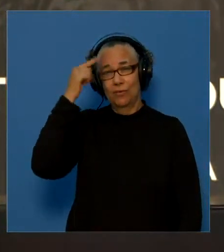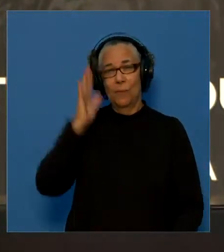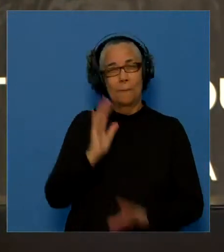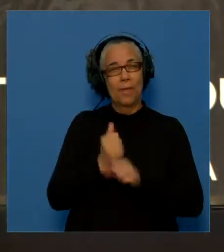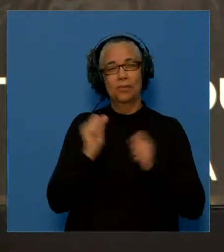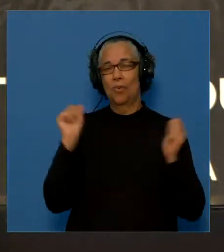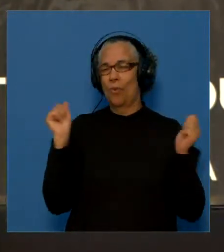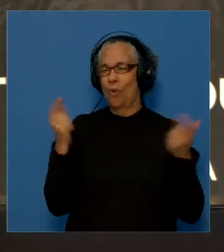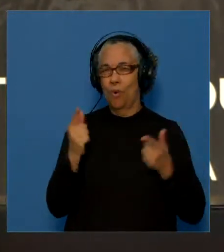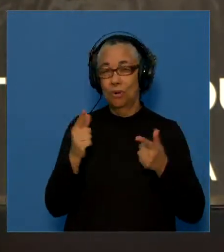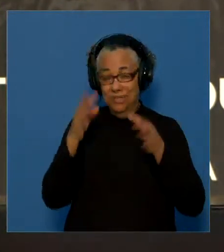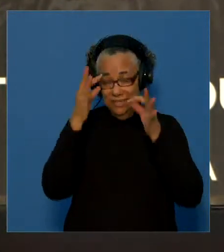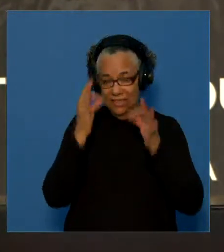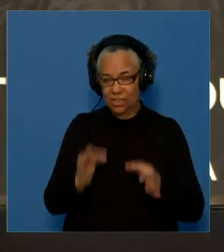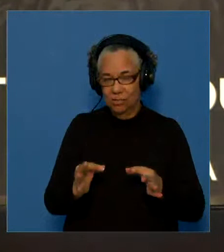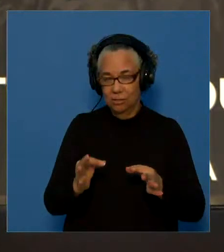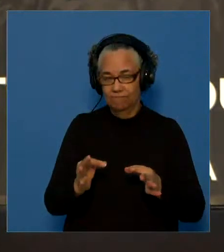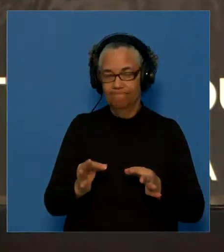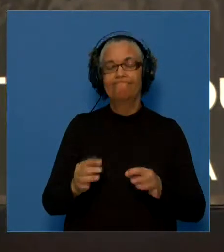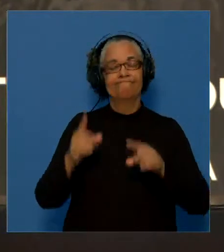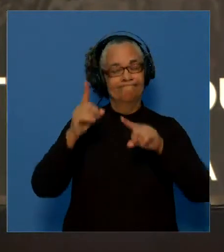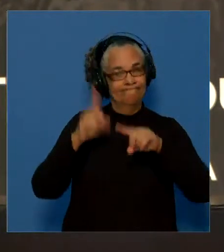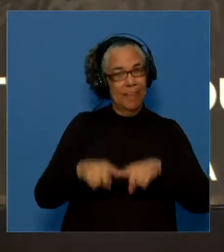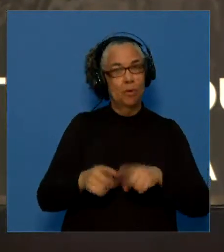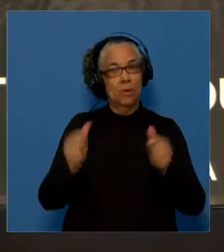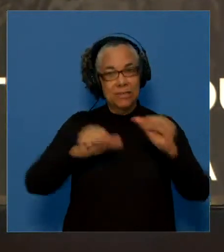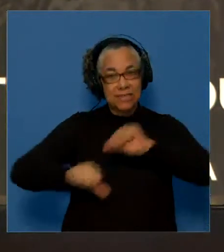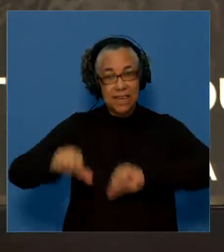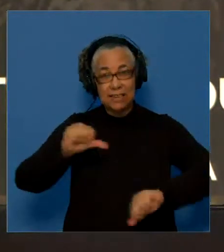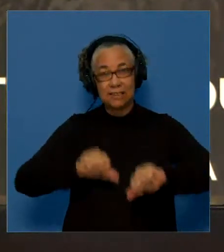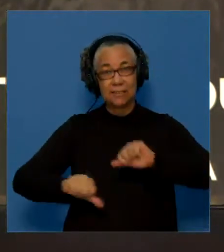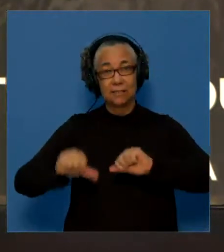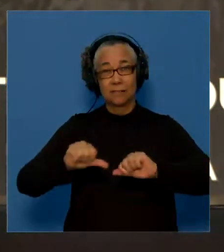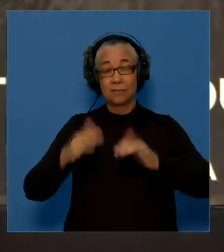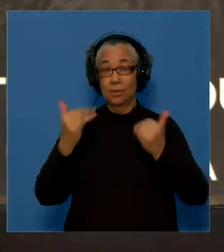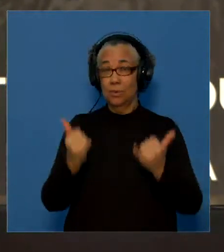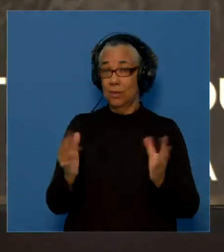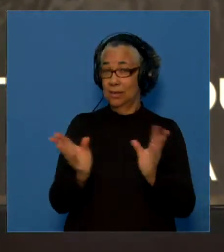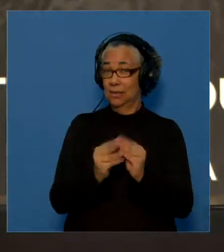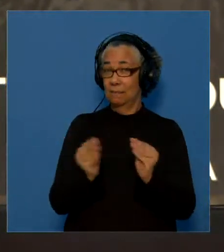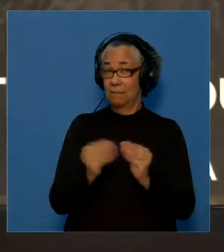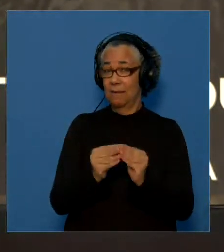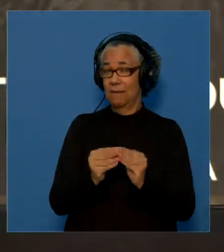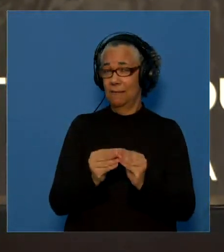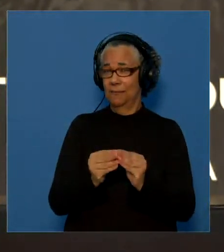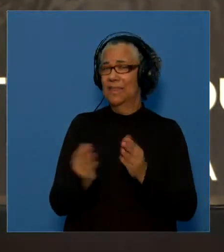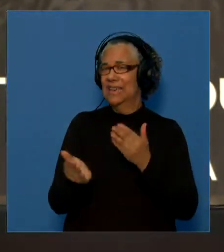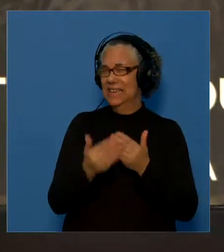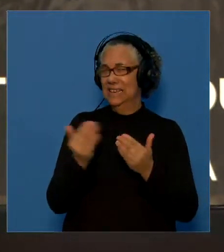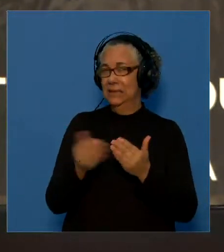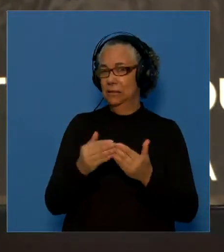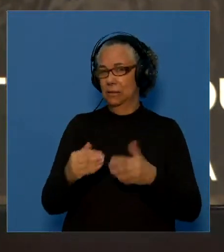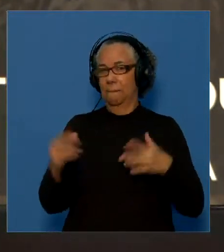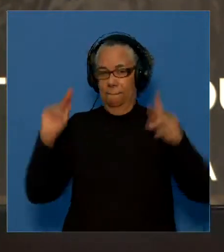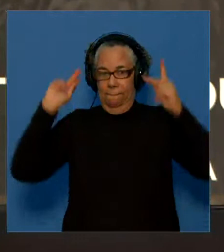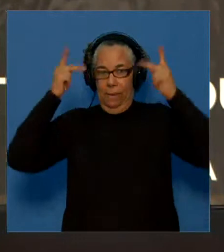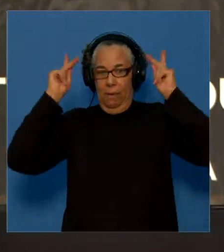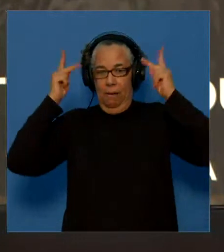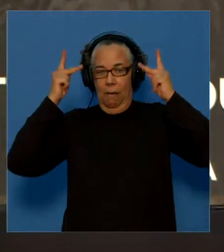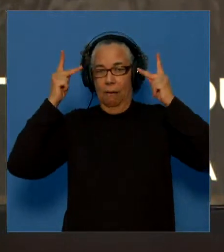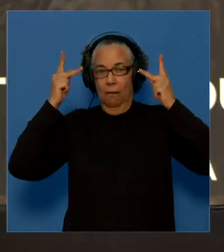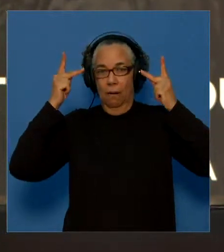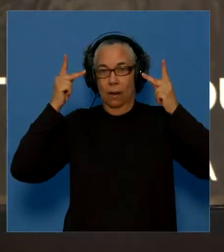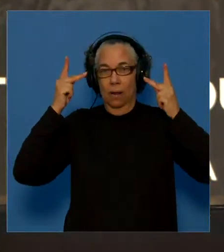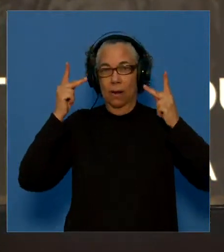decisions based on science. In today's media environment, it is easy to overreact. And though we have